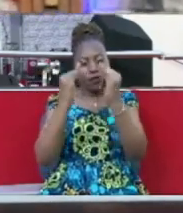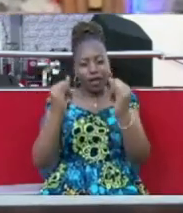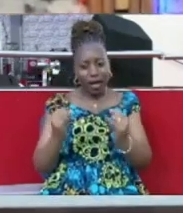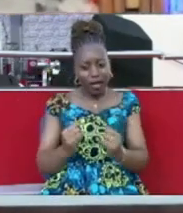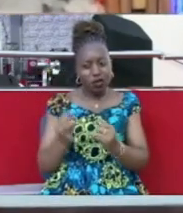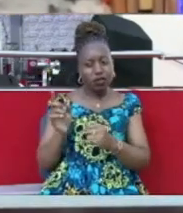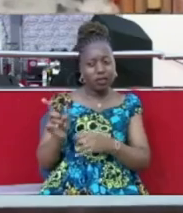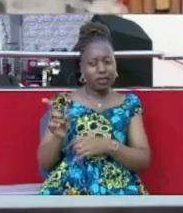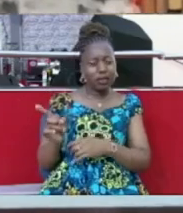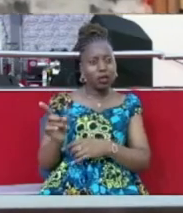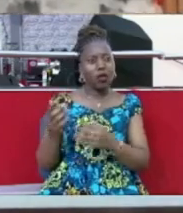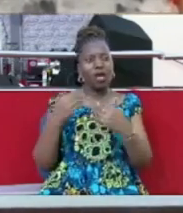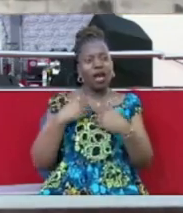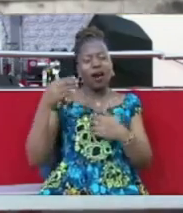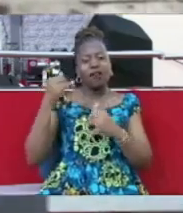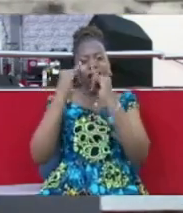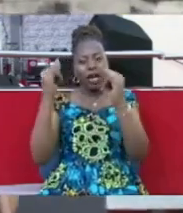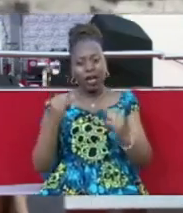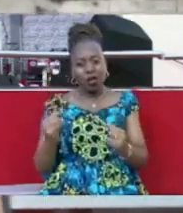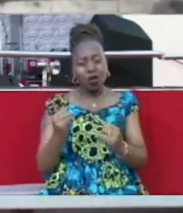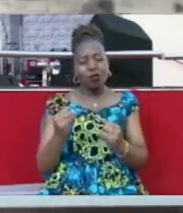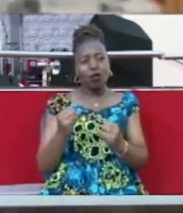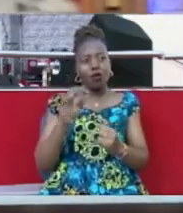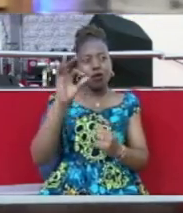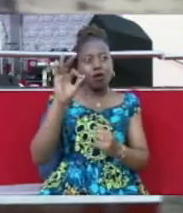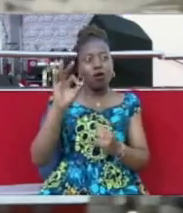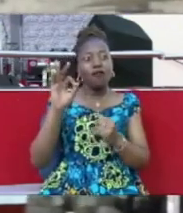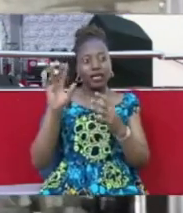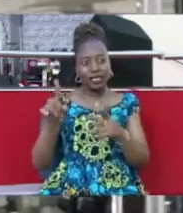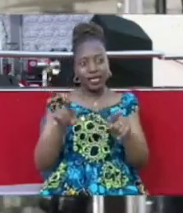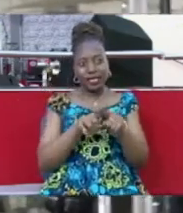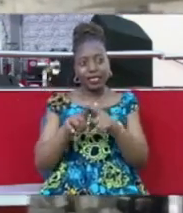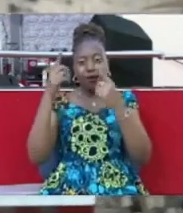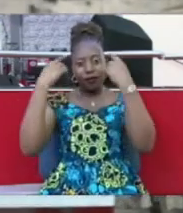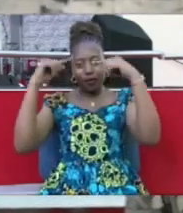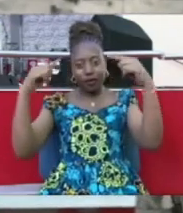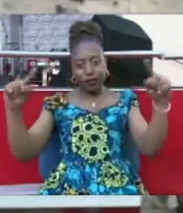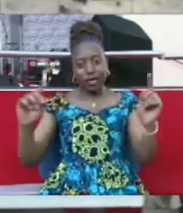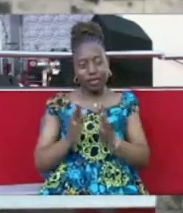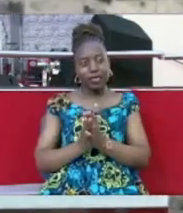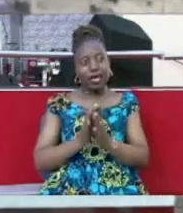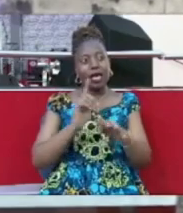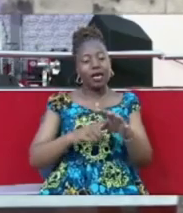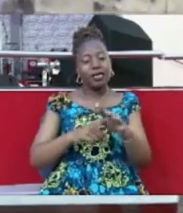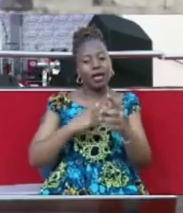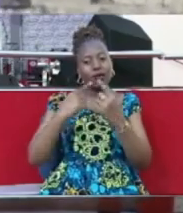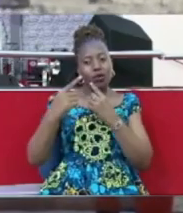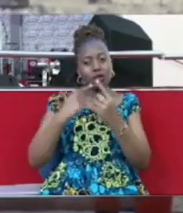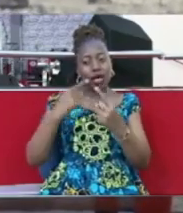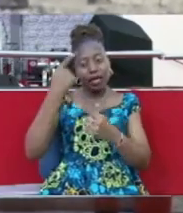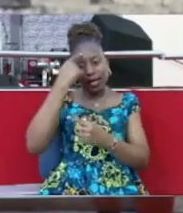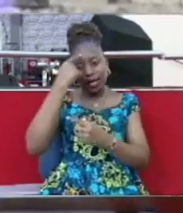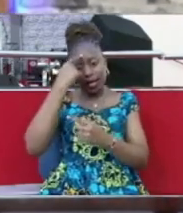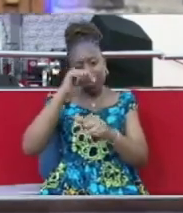We decree and declare protection in the mighty name of Jesus. Be exalted, Lord. We thank you for the nation of Kenya. They don't